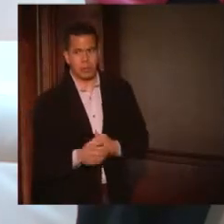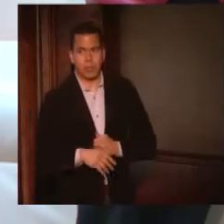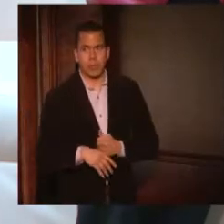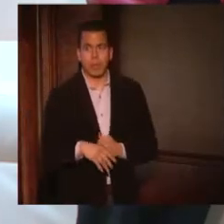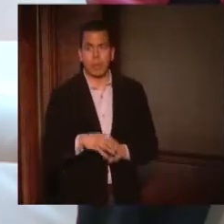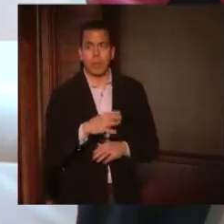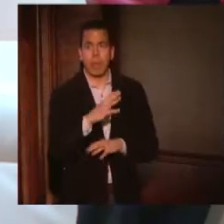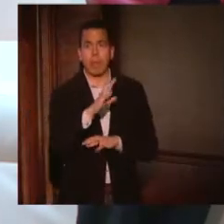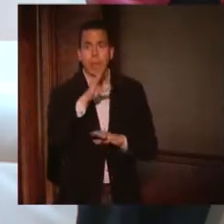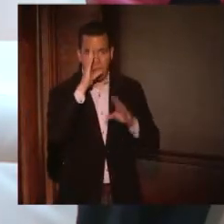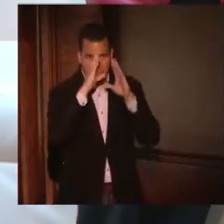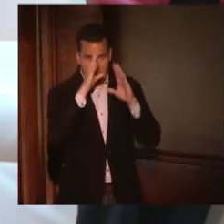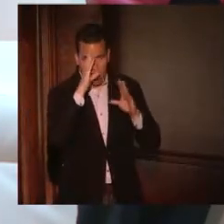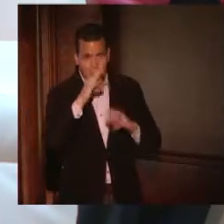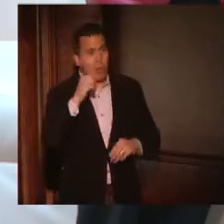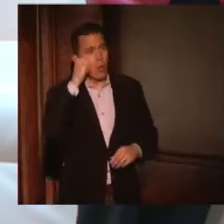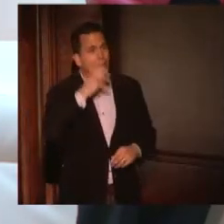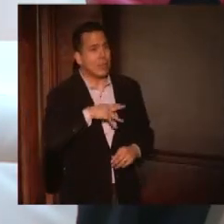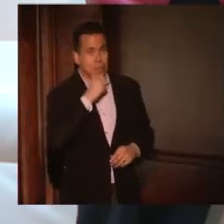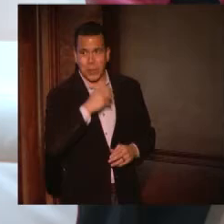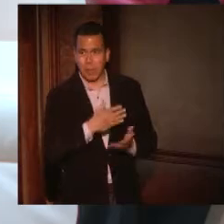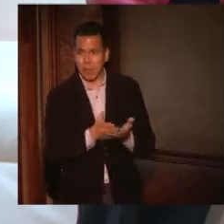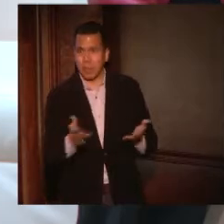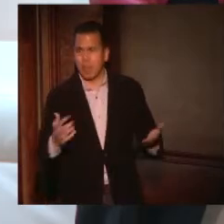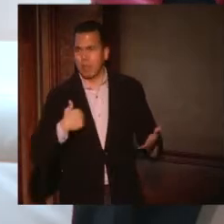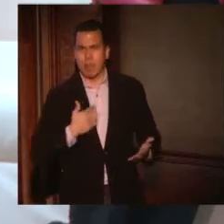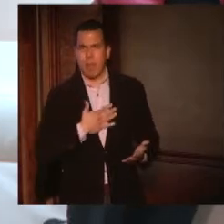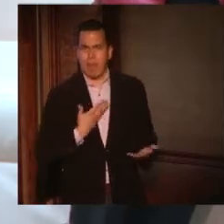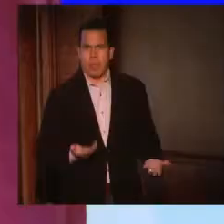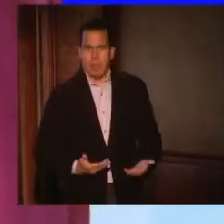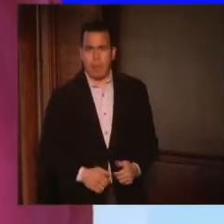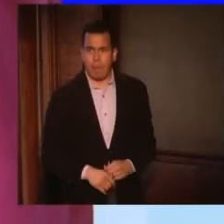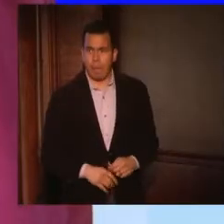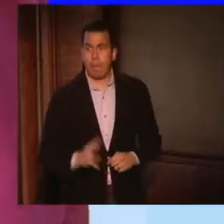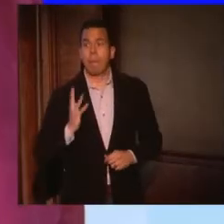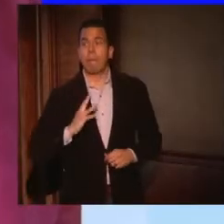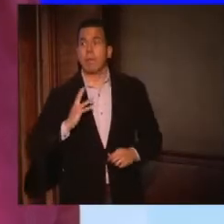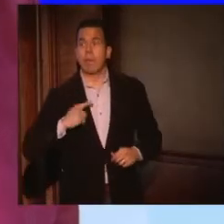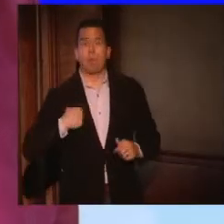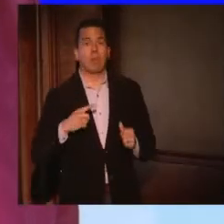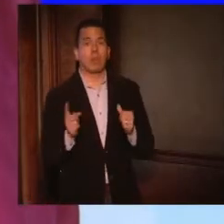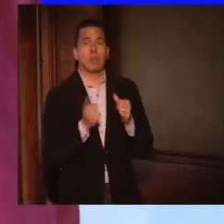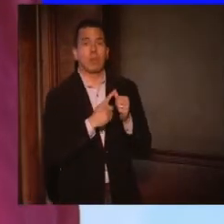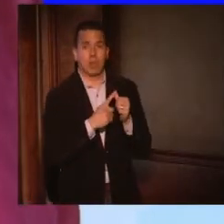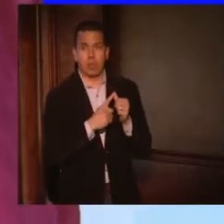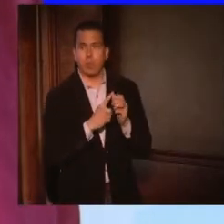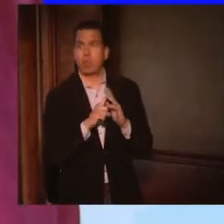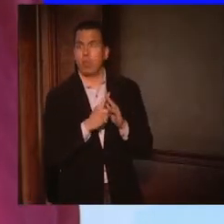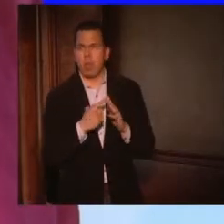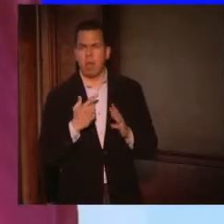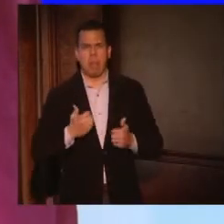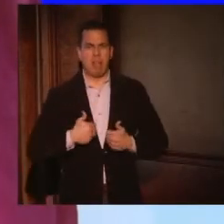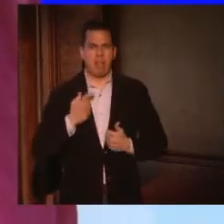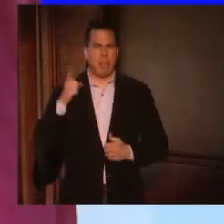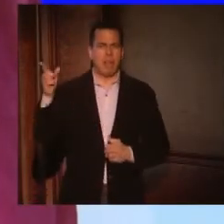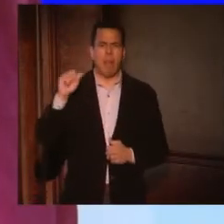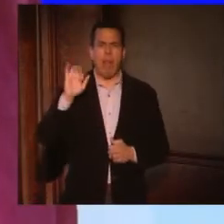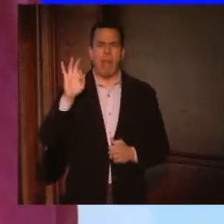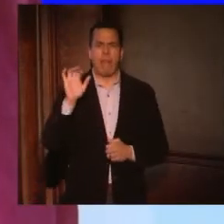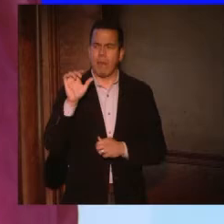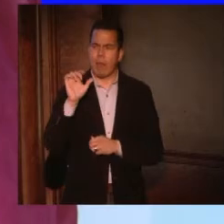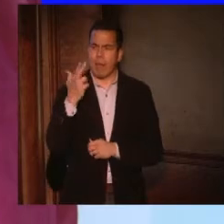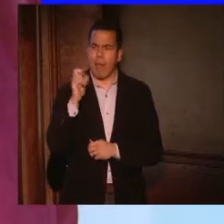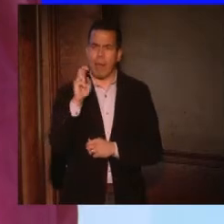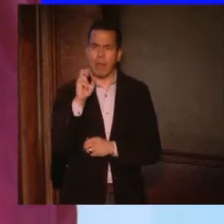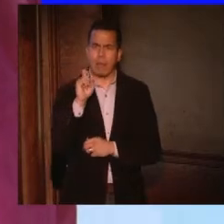It's absolutely a pleasure to be here. How I started, I guess that I was in Afghanistan at the time. I was 16 years old